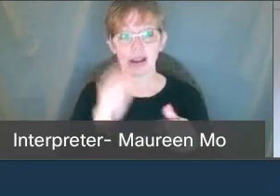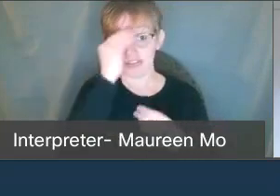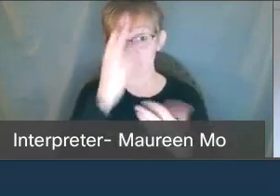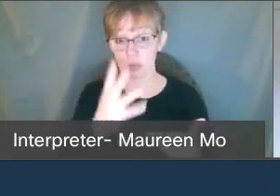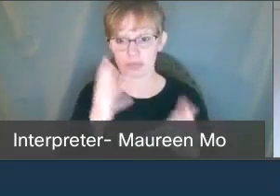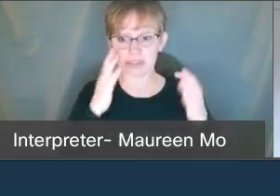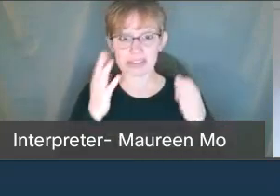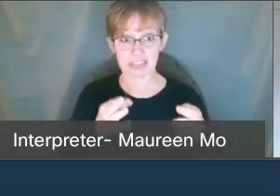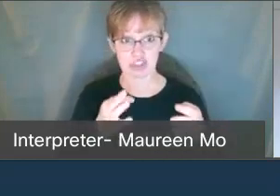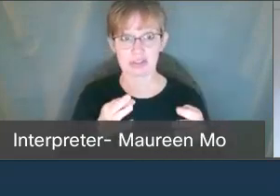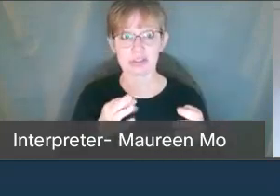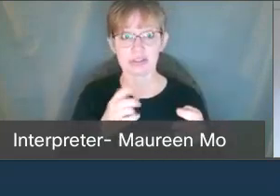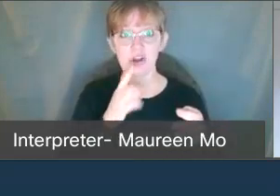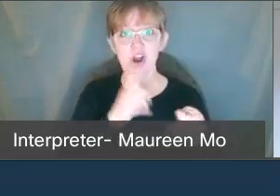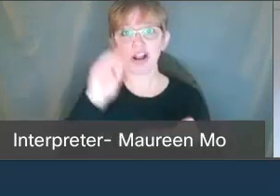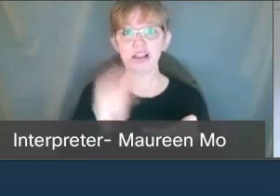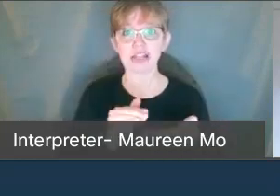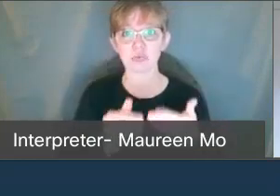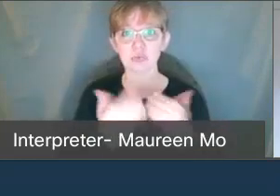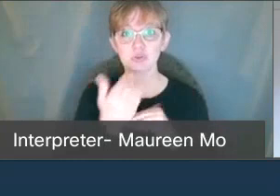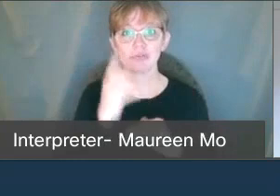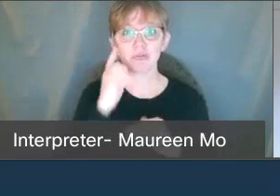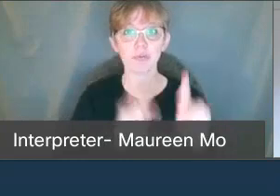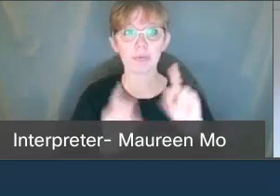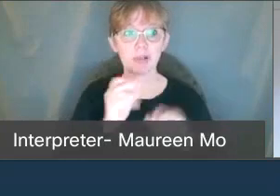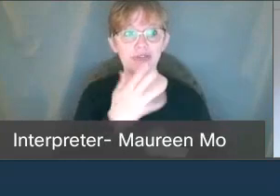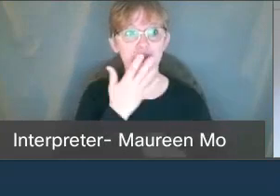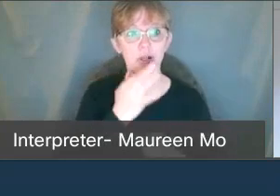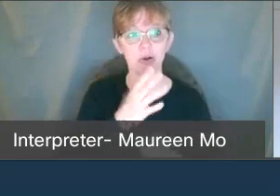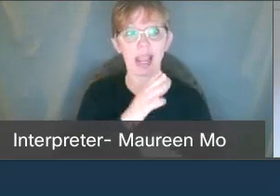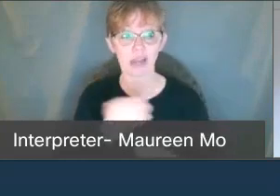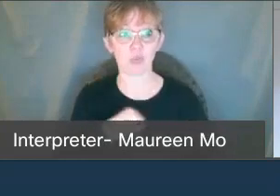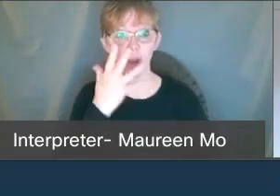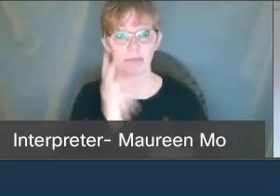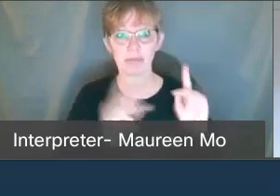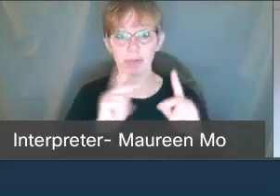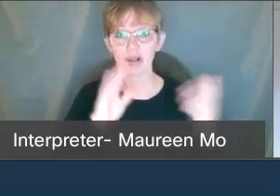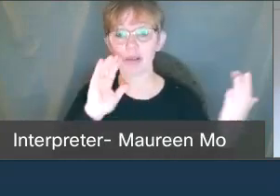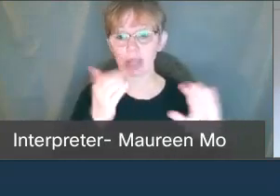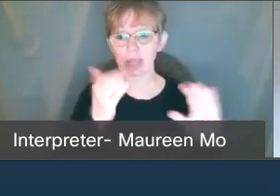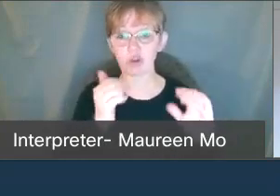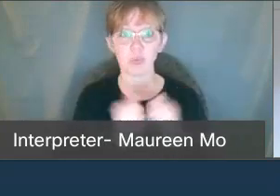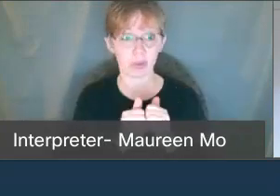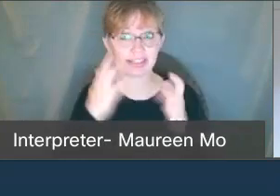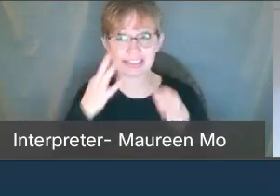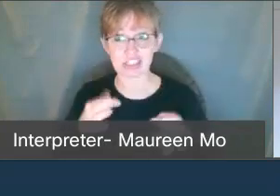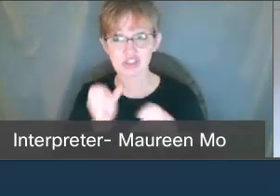conditions for people of color and white people compared to decisions that don't use risk assessment results. So in other words, we're seeing